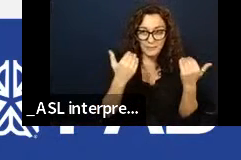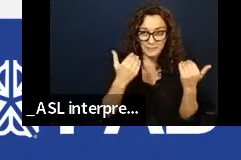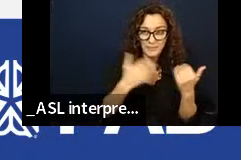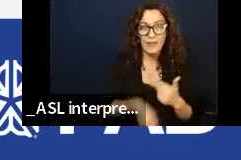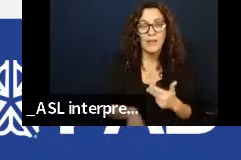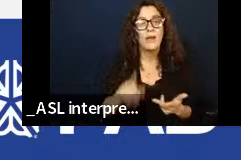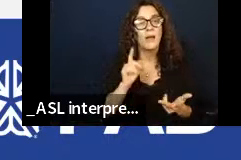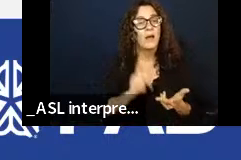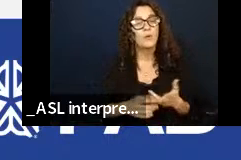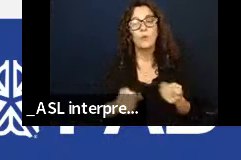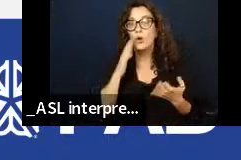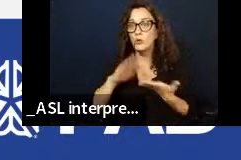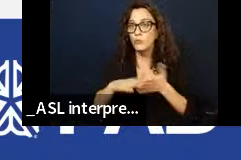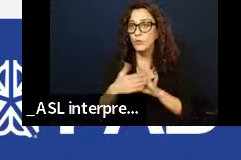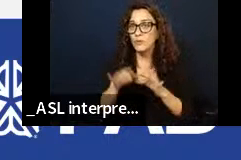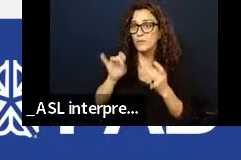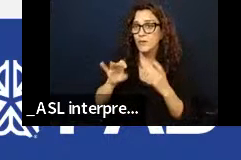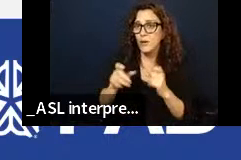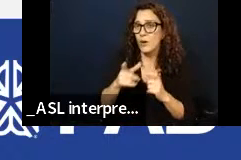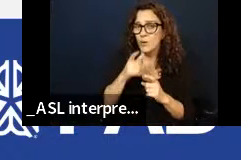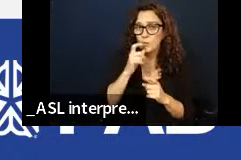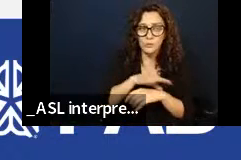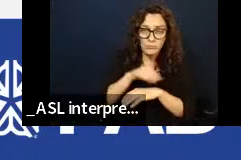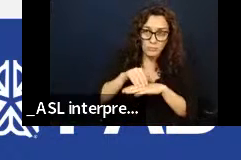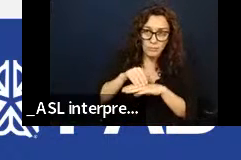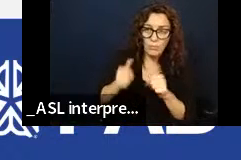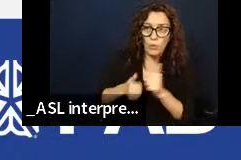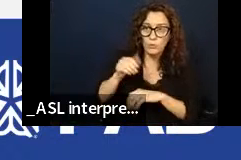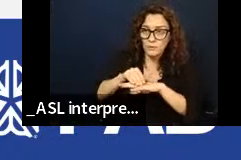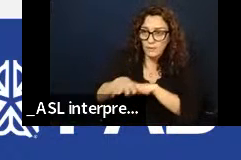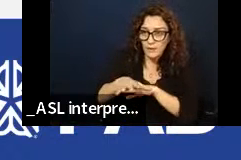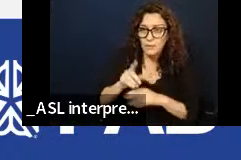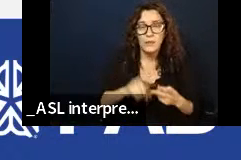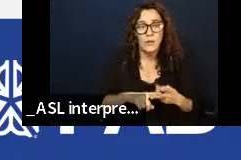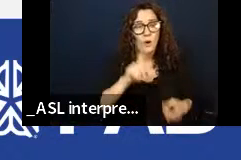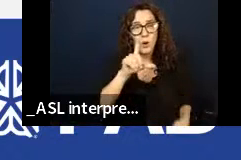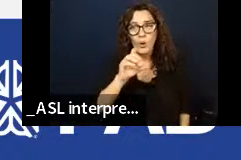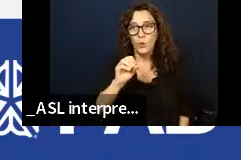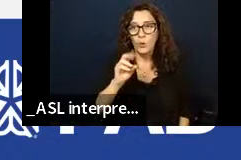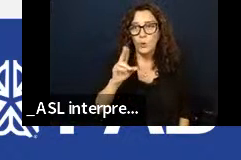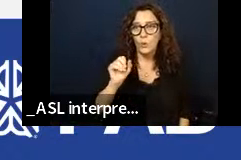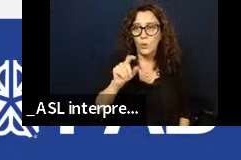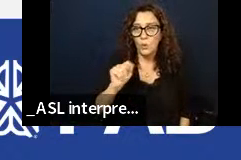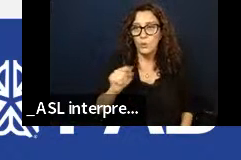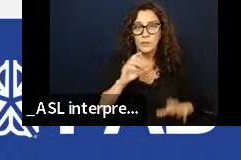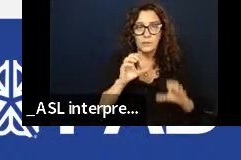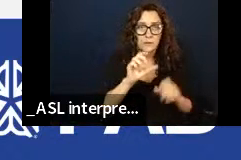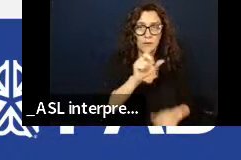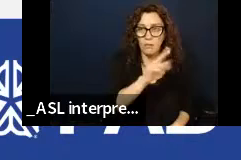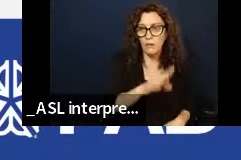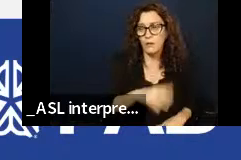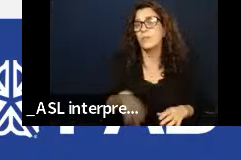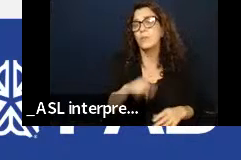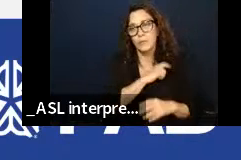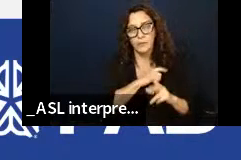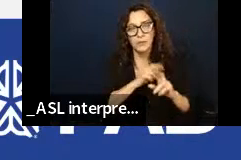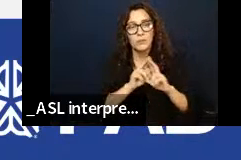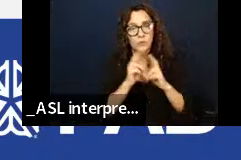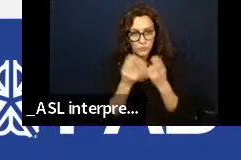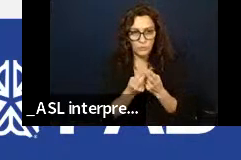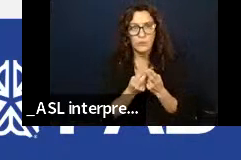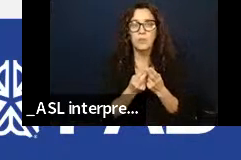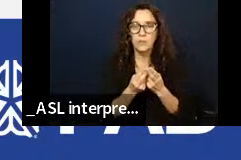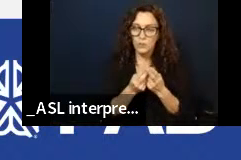affected communities, from the Locust Club or the police union. And ultimately, based on all the feedback we receive, we'll be developing a